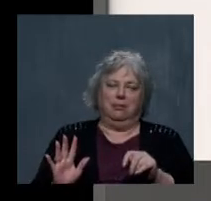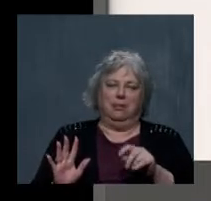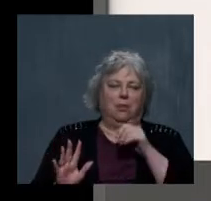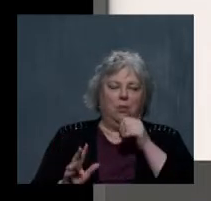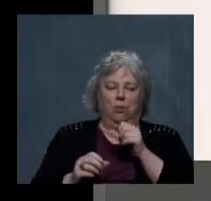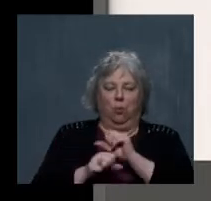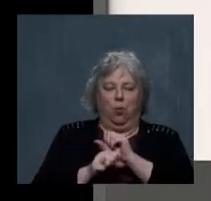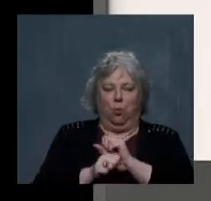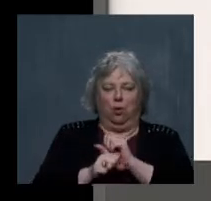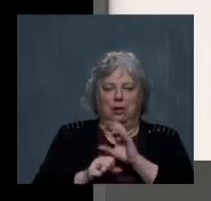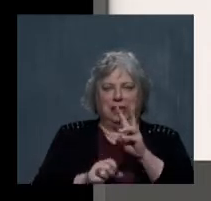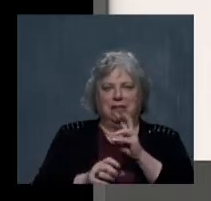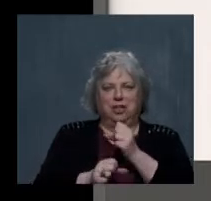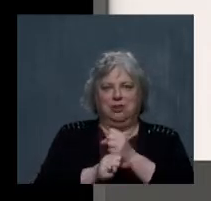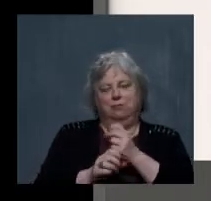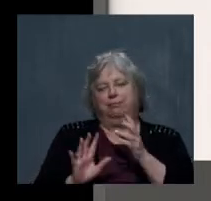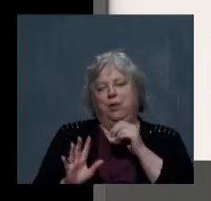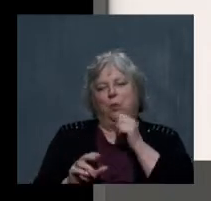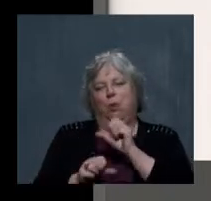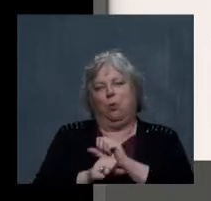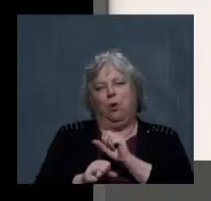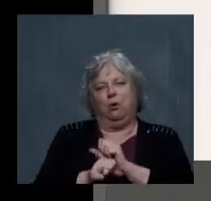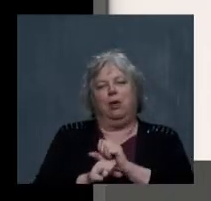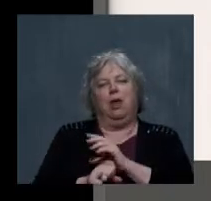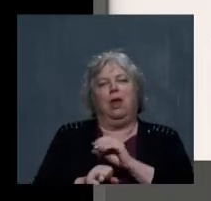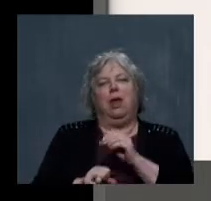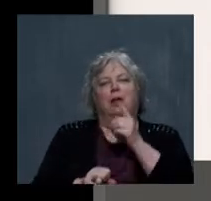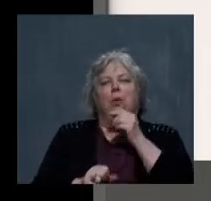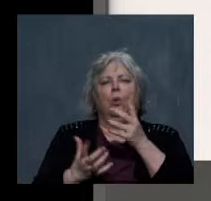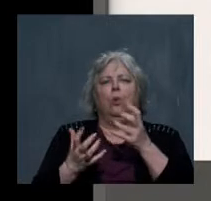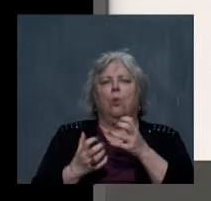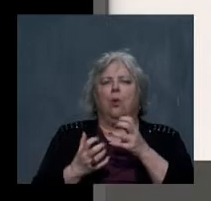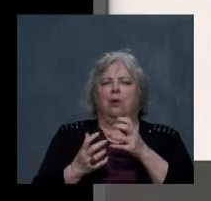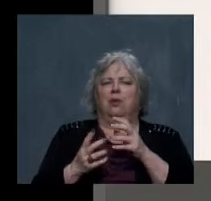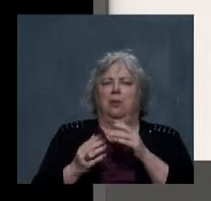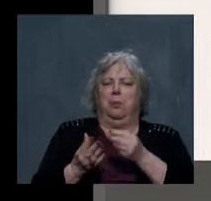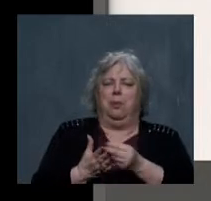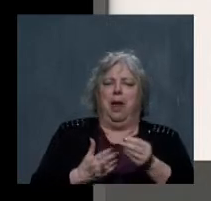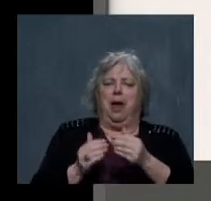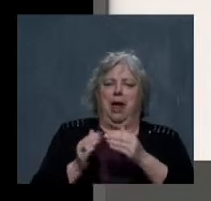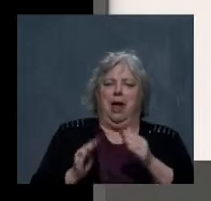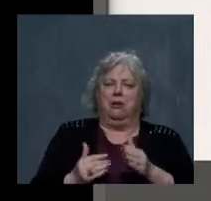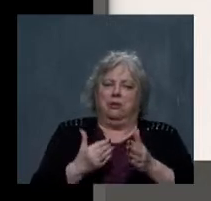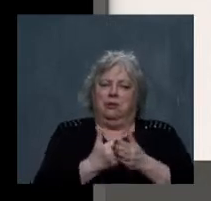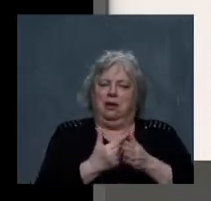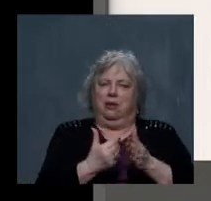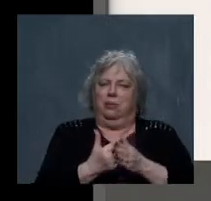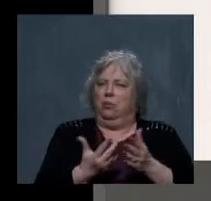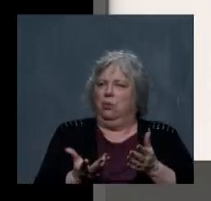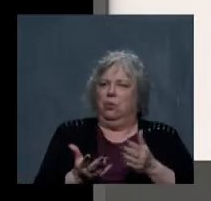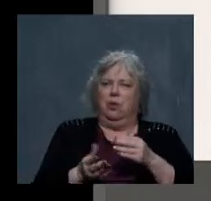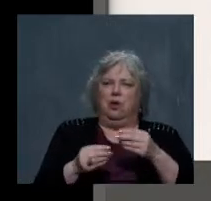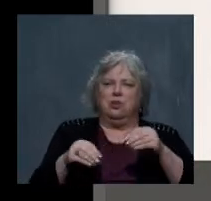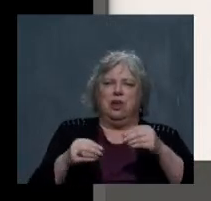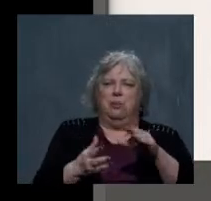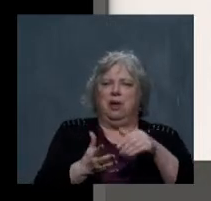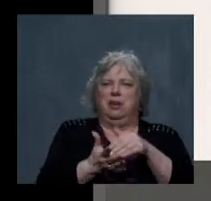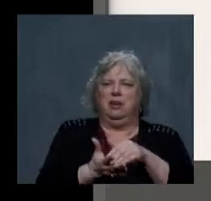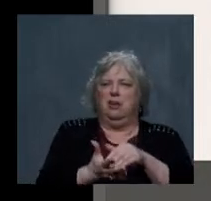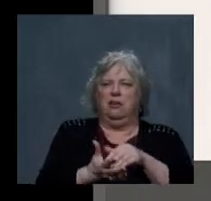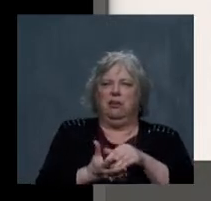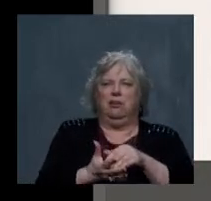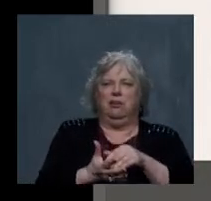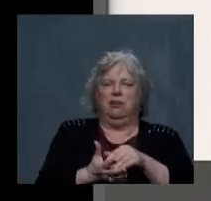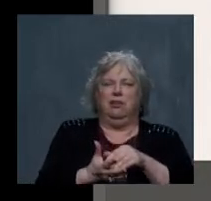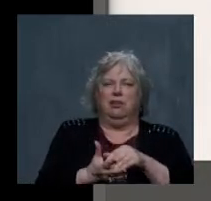it won't work. It just will not work. And besides that, who wants to be located and build next to shopping centers? The